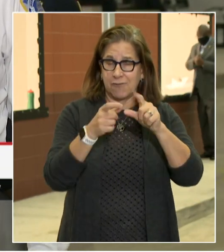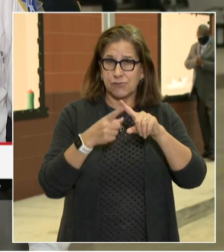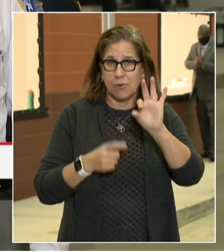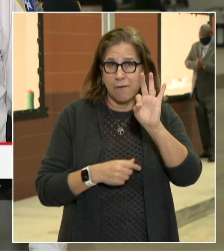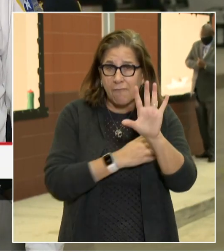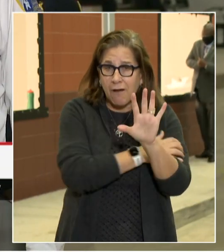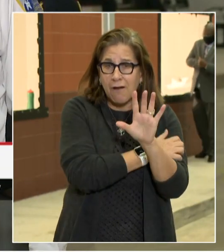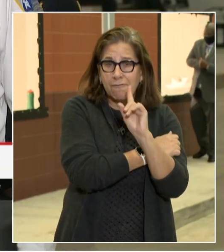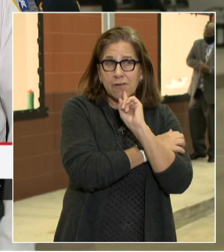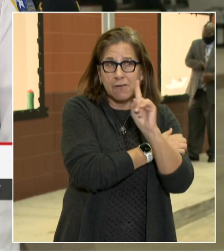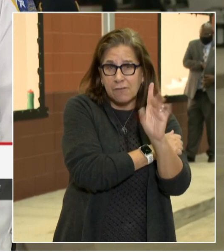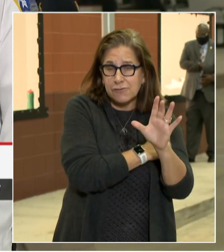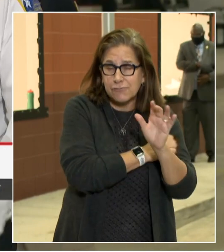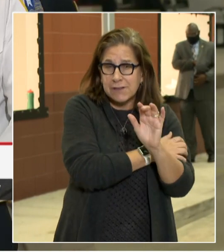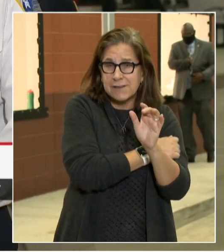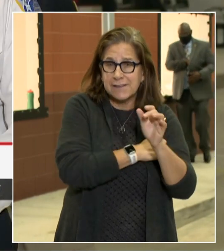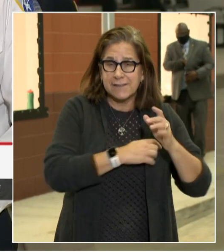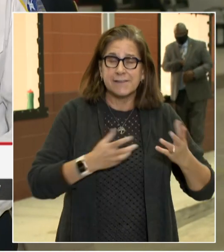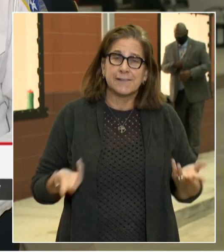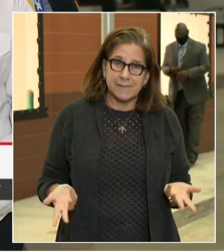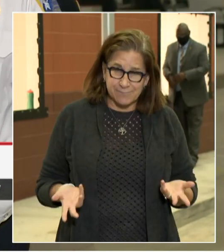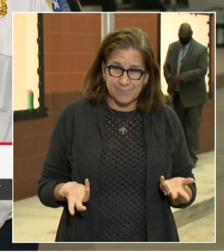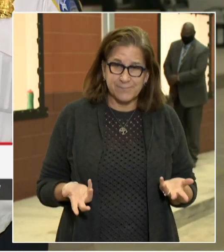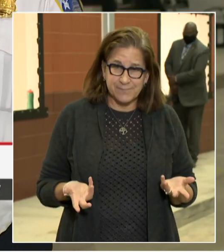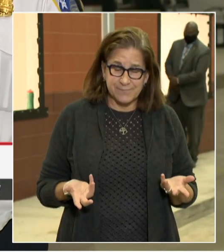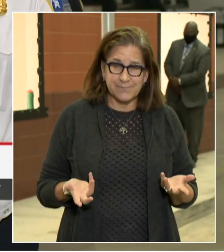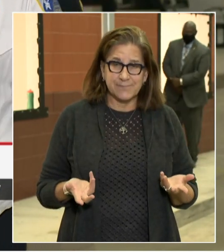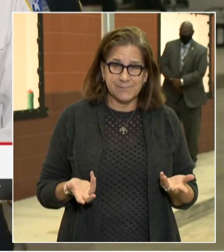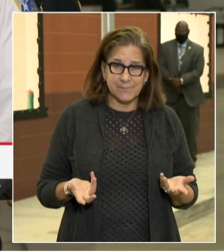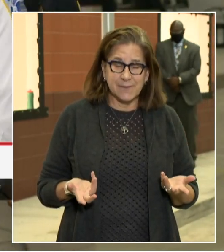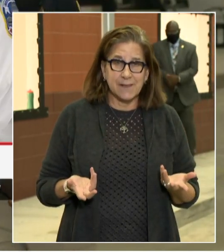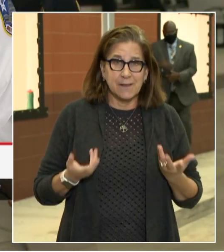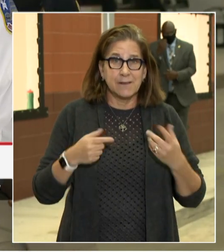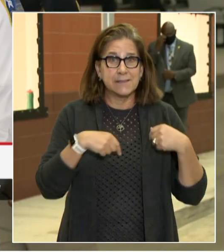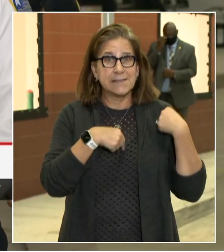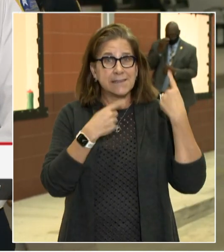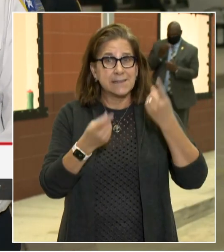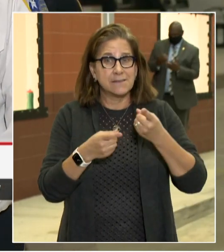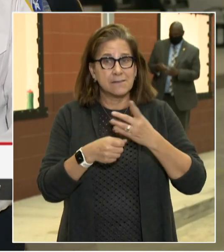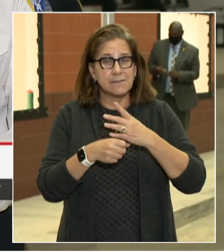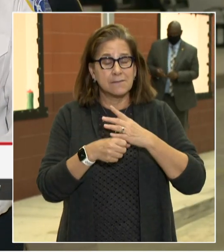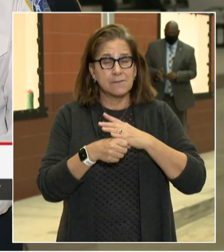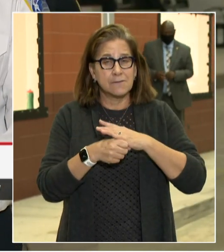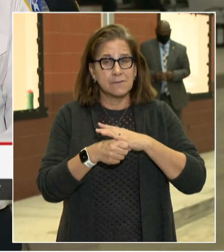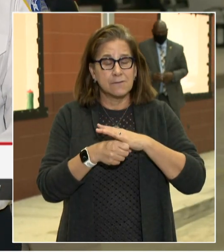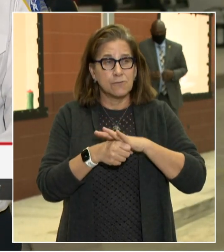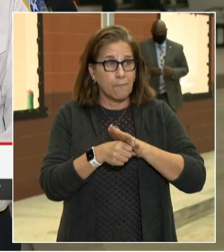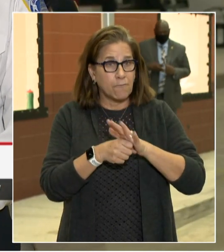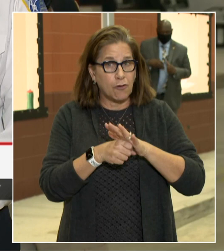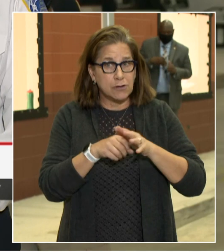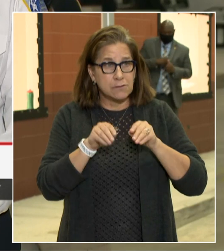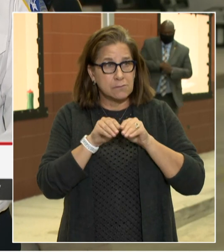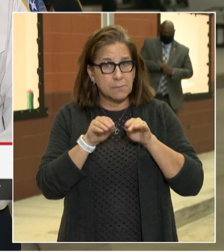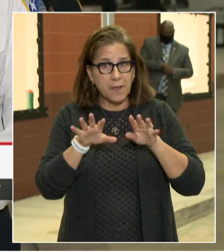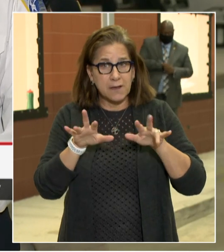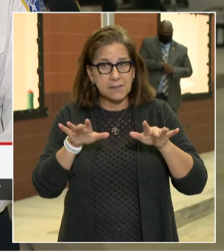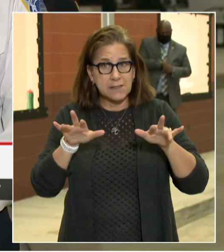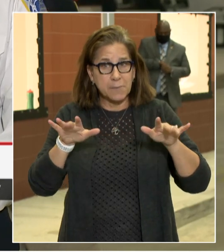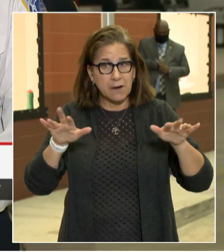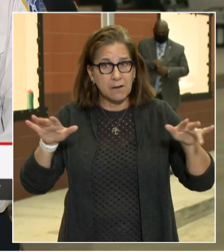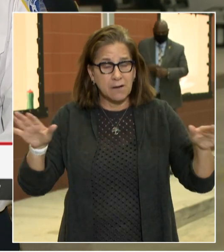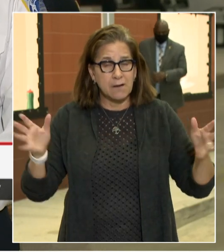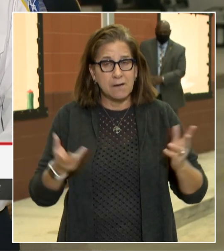experienced this at the start of COVID. Let's not sacrifice our older people and not